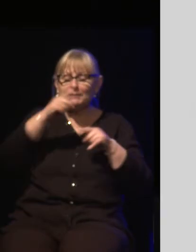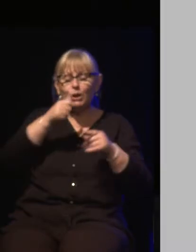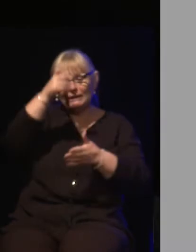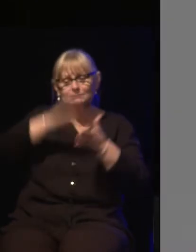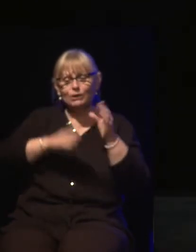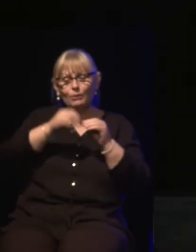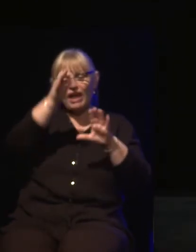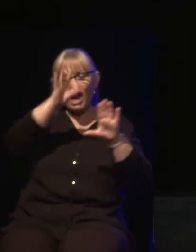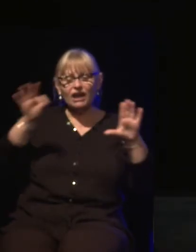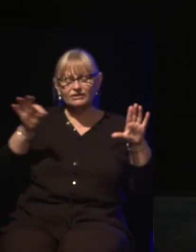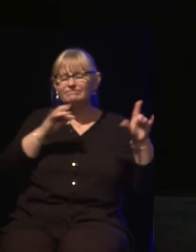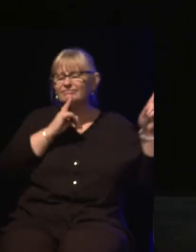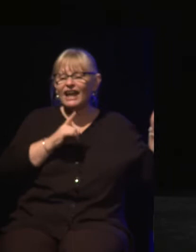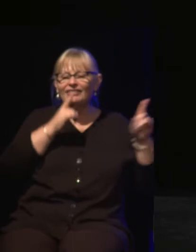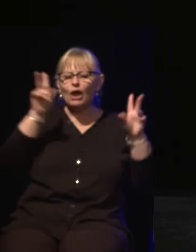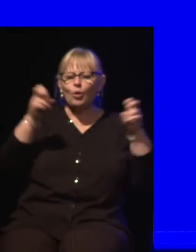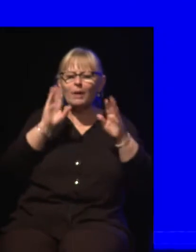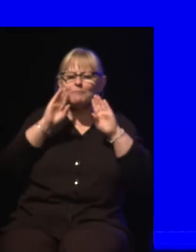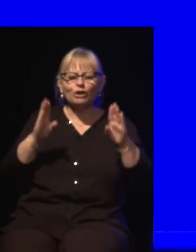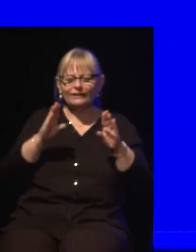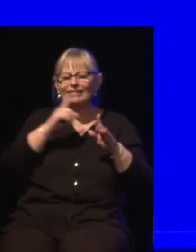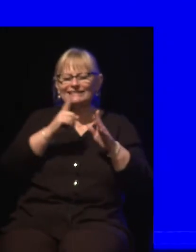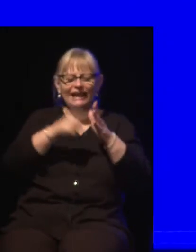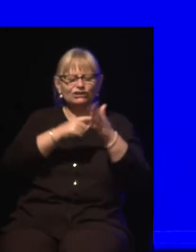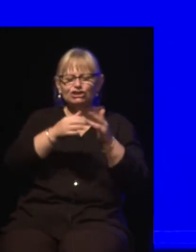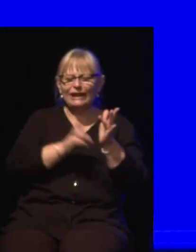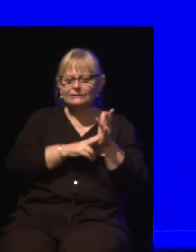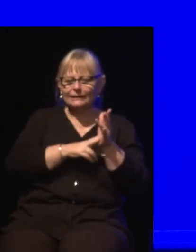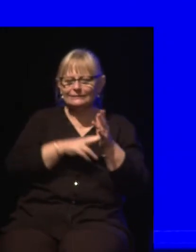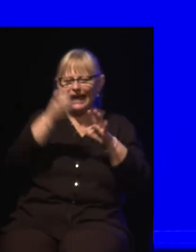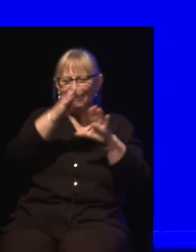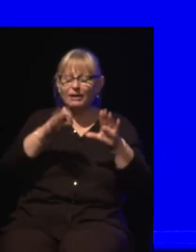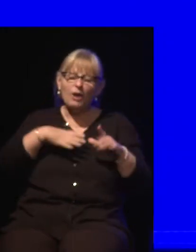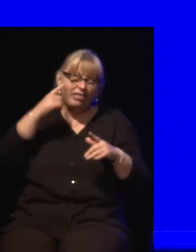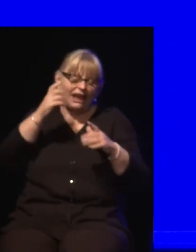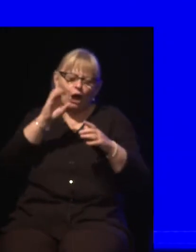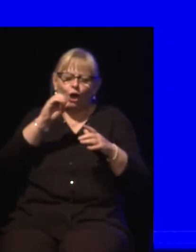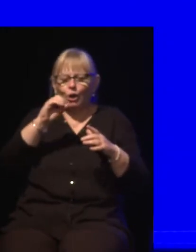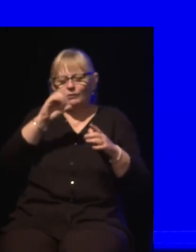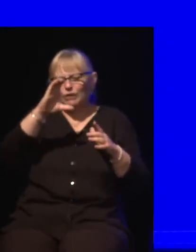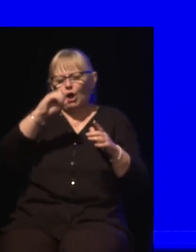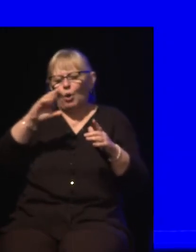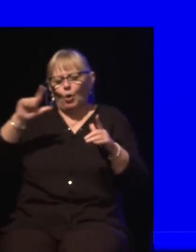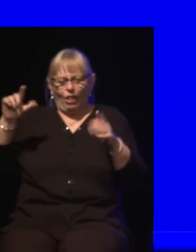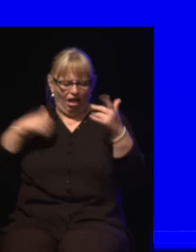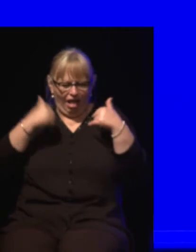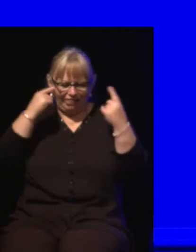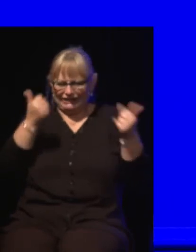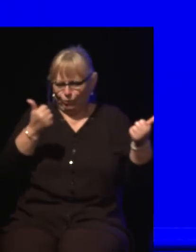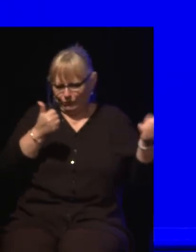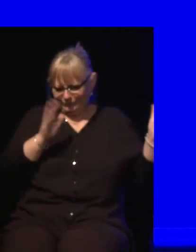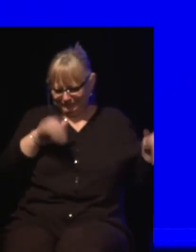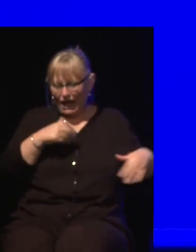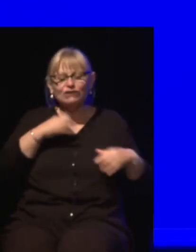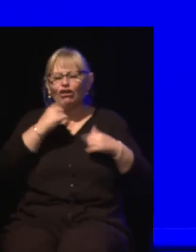that it always is referred to as Jetsons architecture, but I don't really mind that because I think Jetsons are pretty cool. But what's